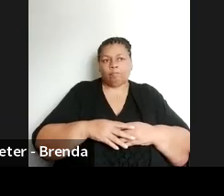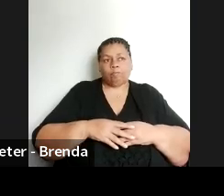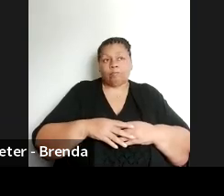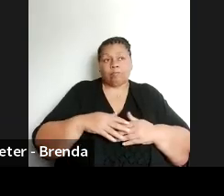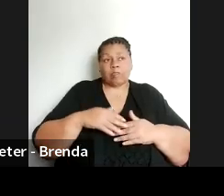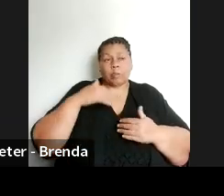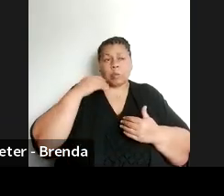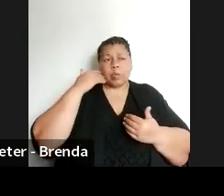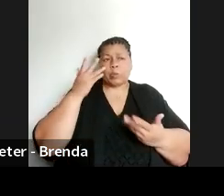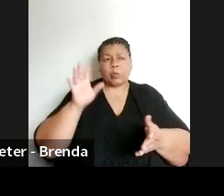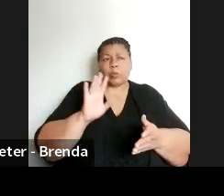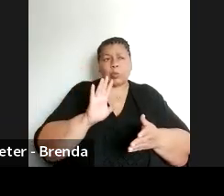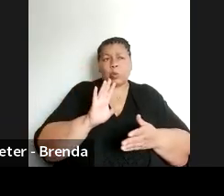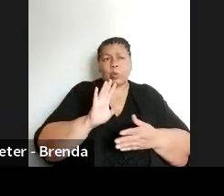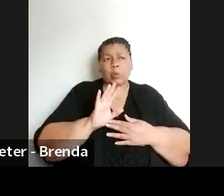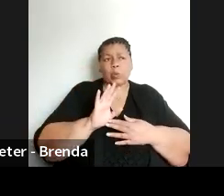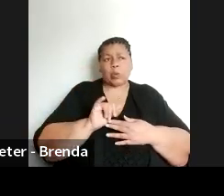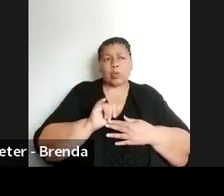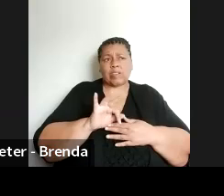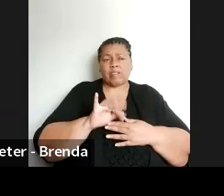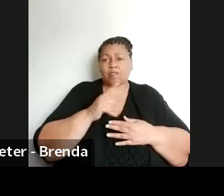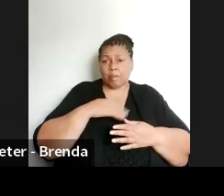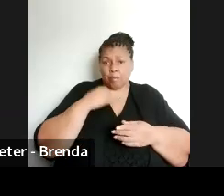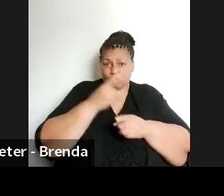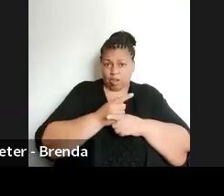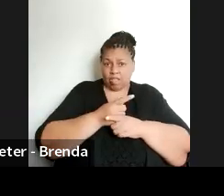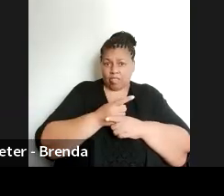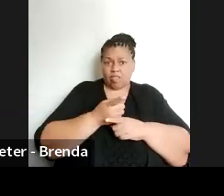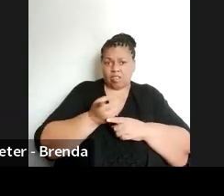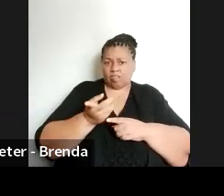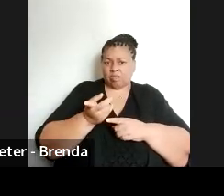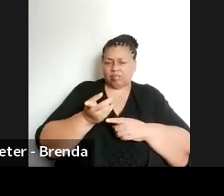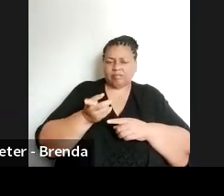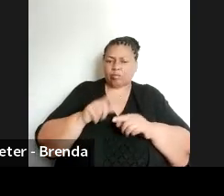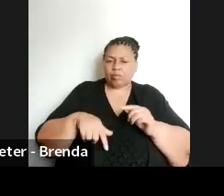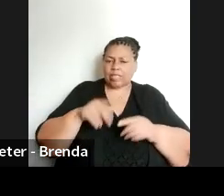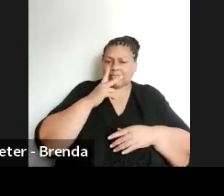if like for my brother, you can't see his